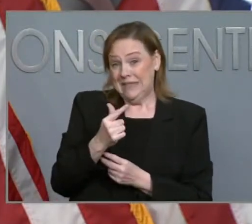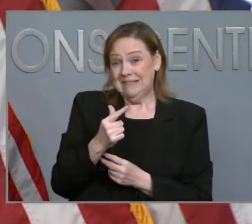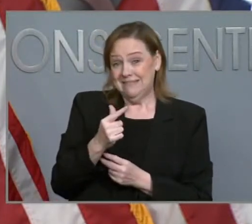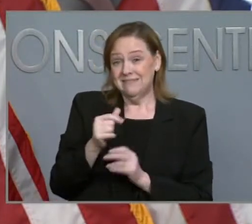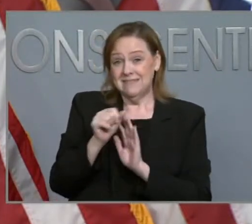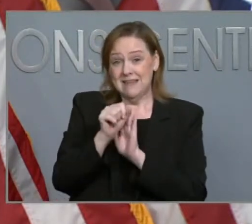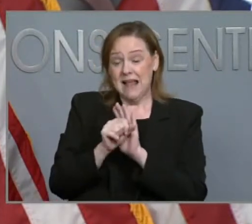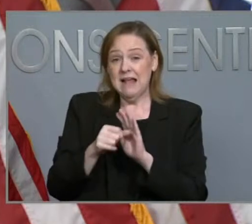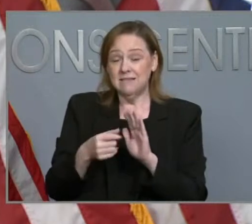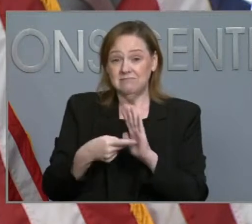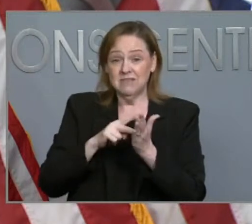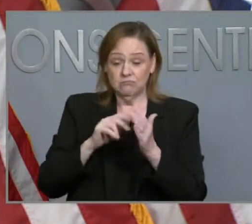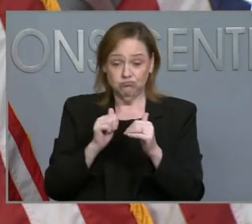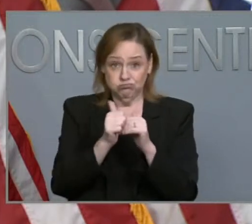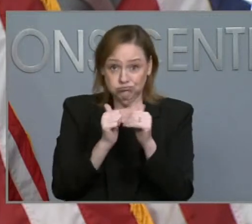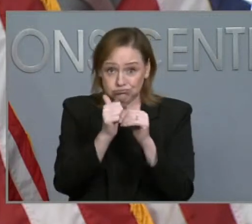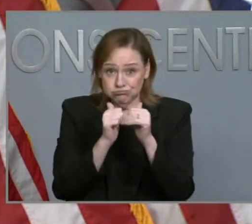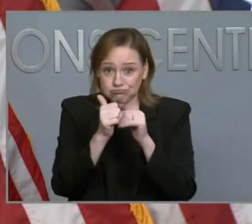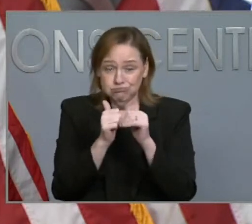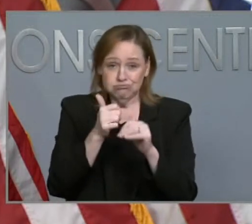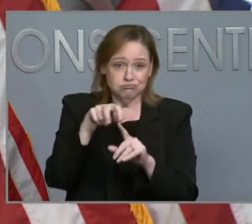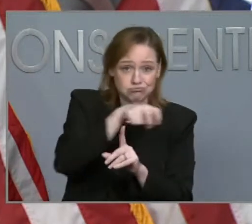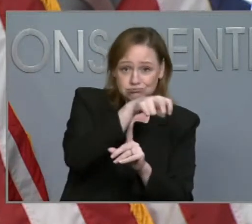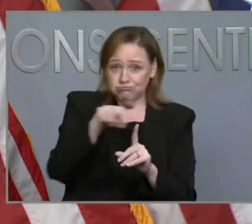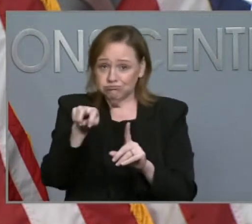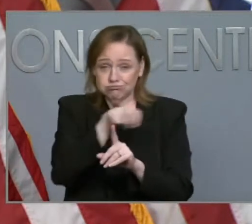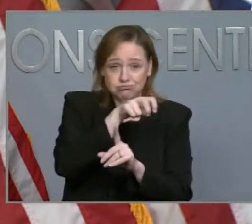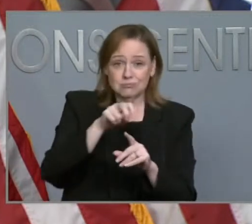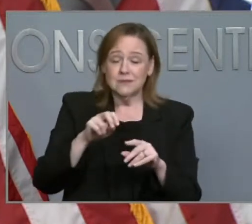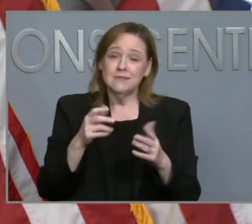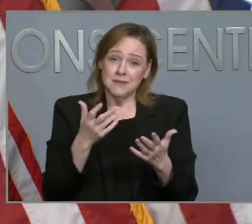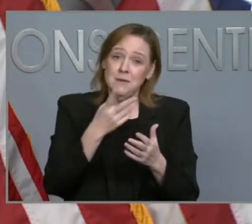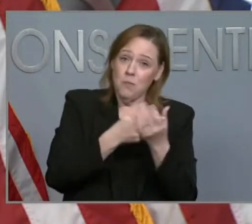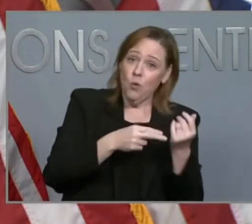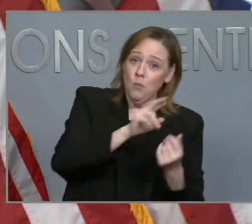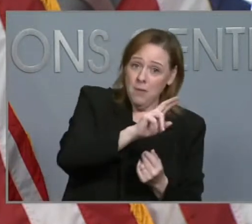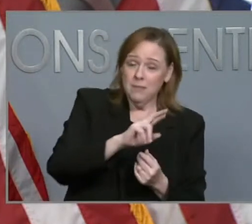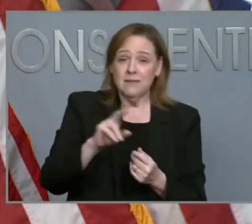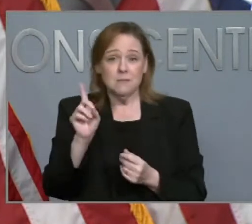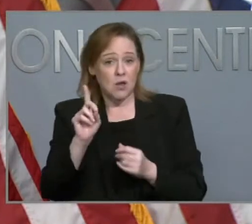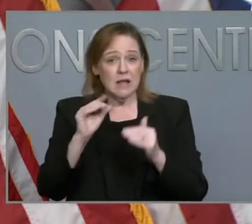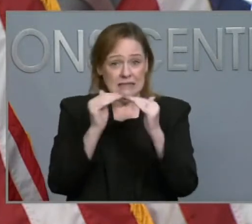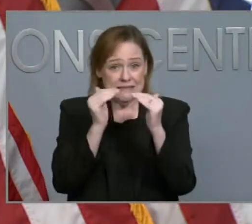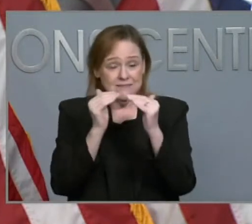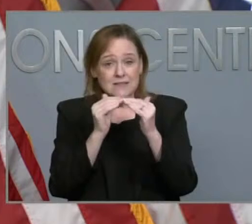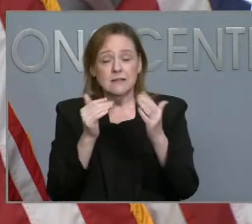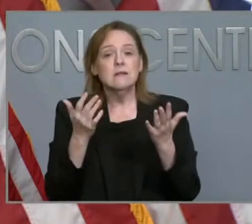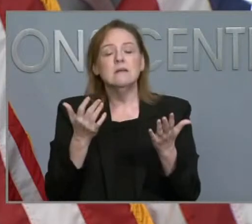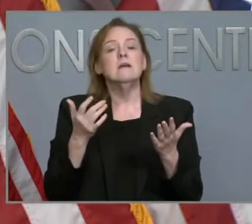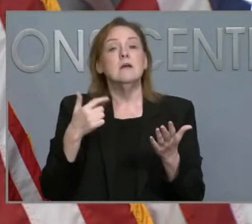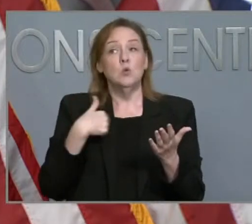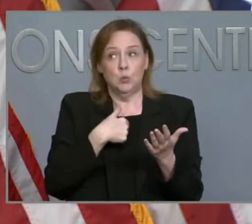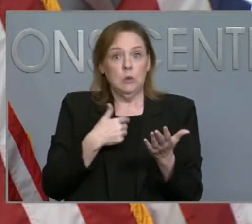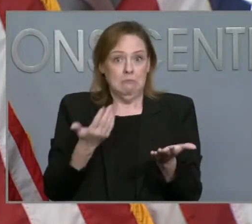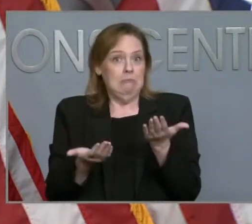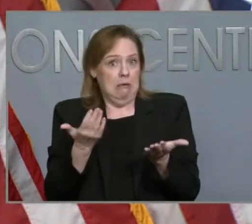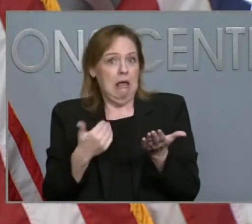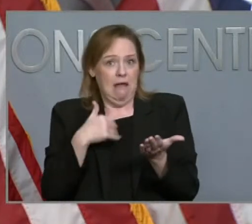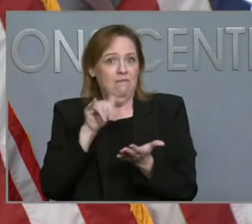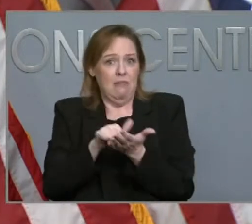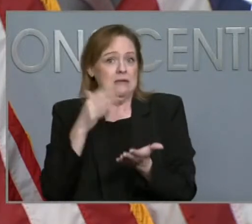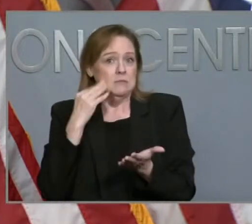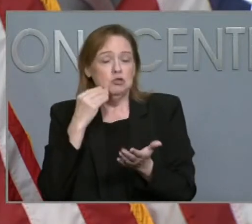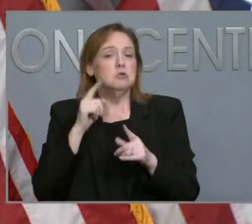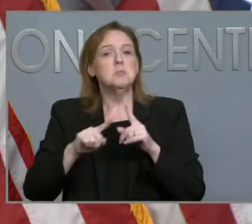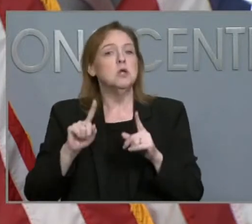meshed into some of the mis and disinformation that many of us are subject to, but we are not at this point